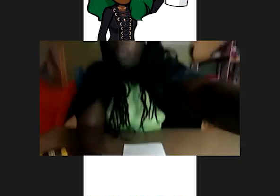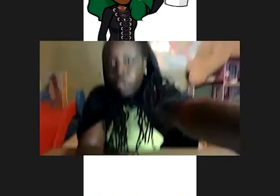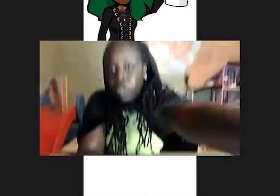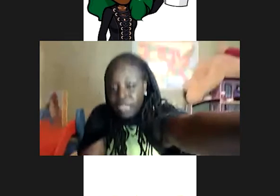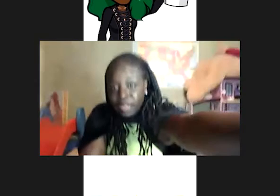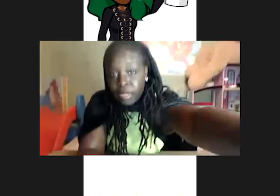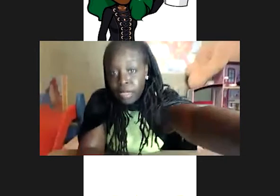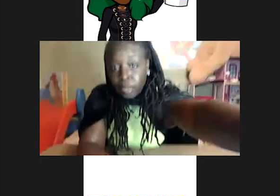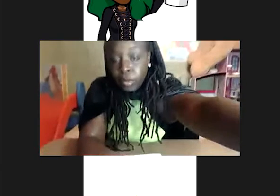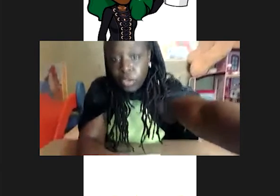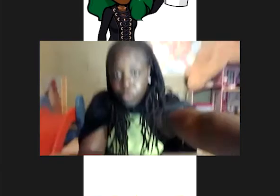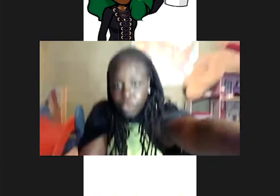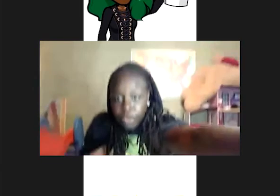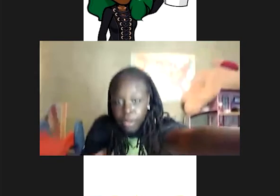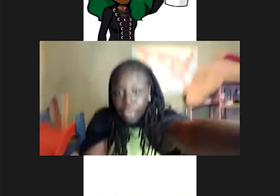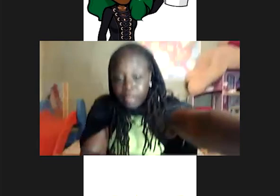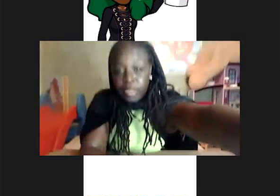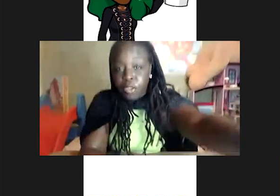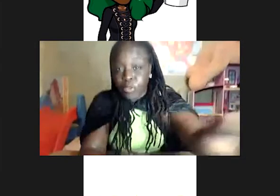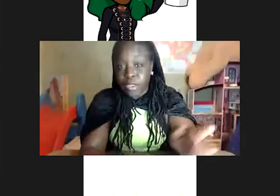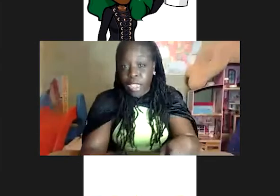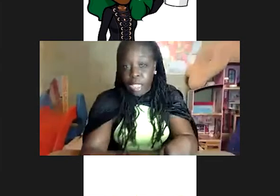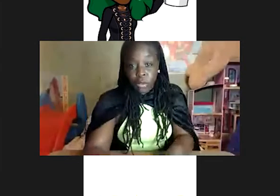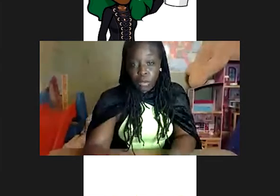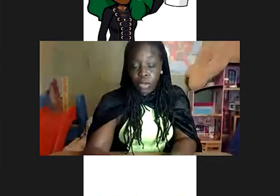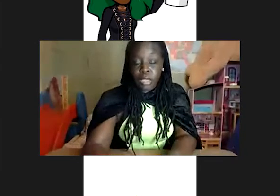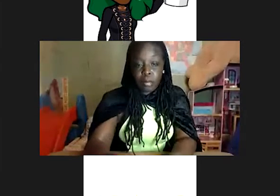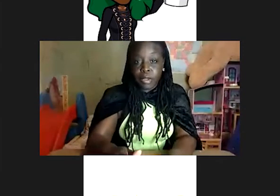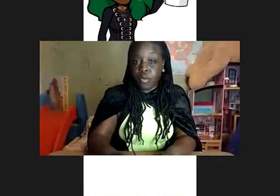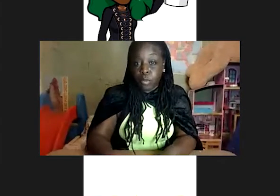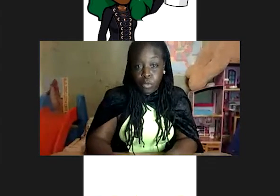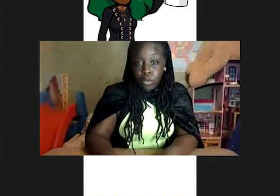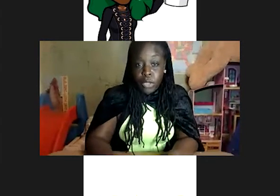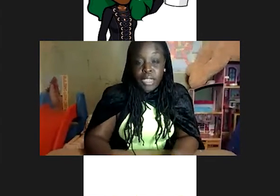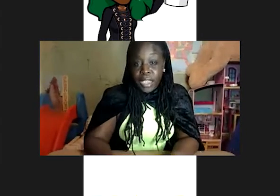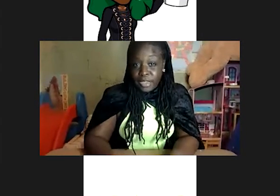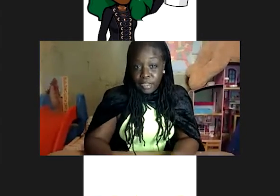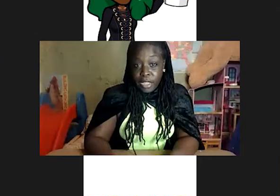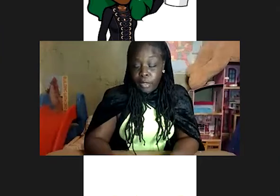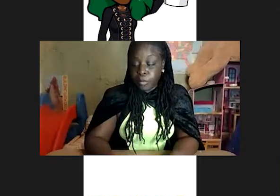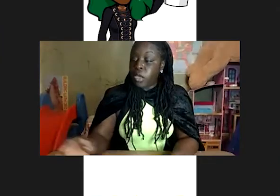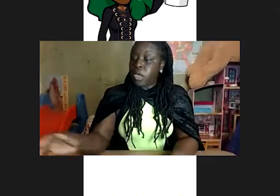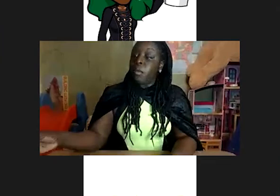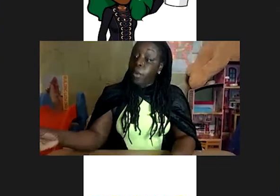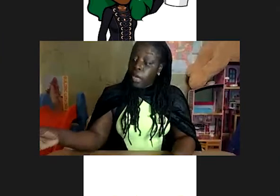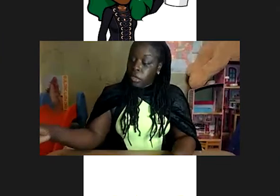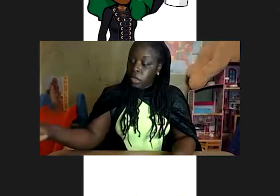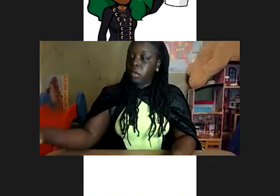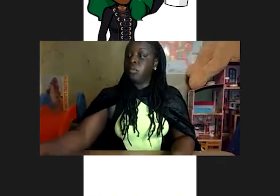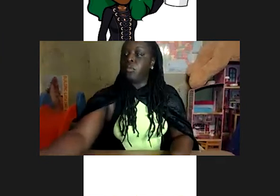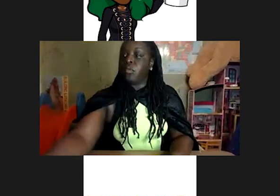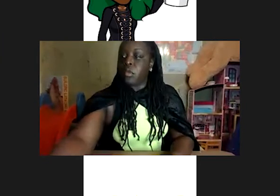Now, it's really easy to create a mask, and you can download a template from Google at any time,